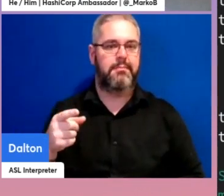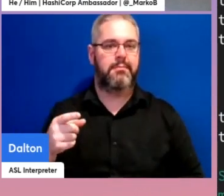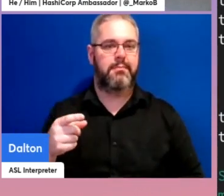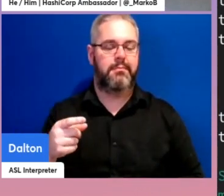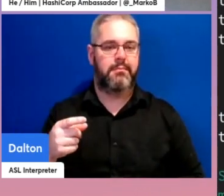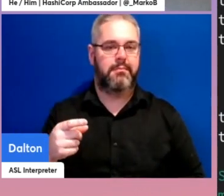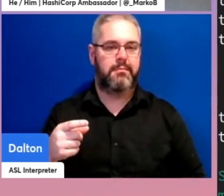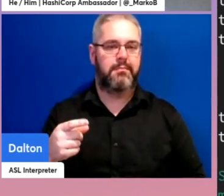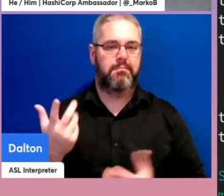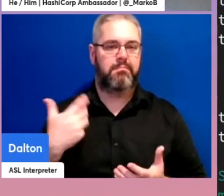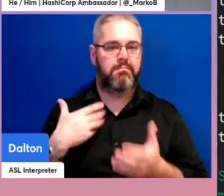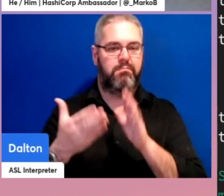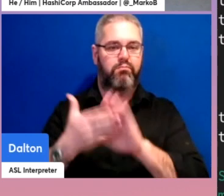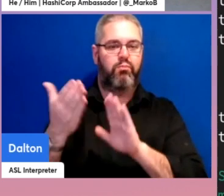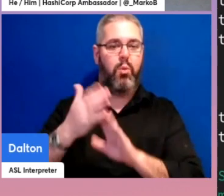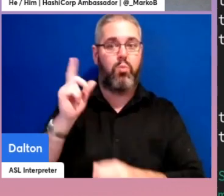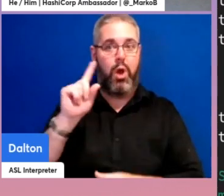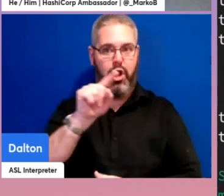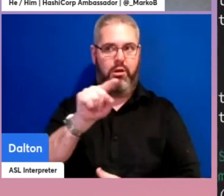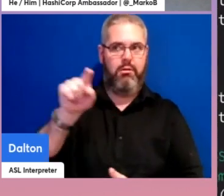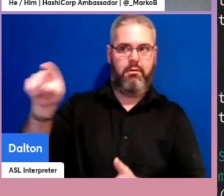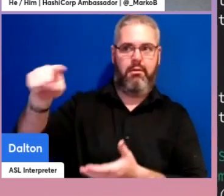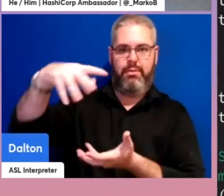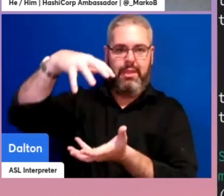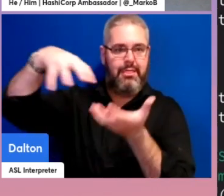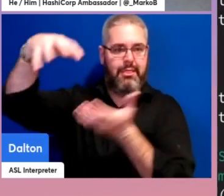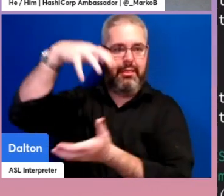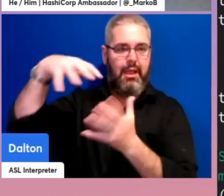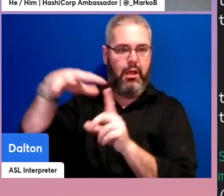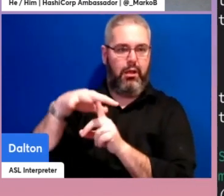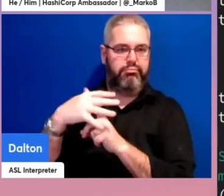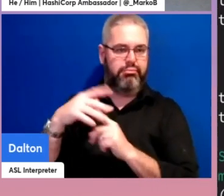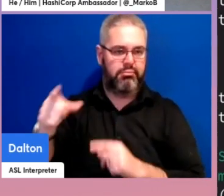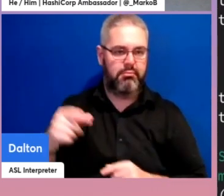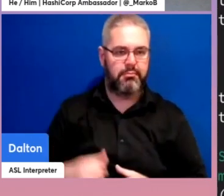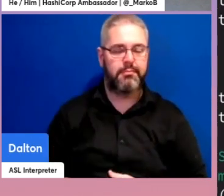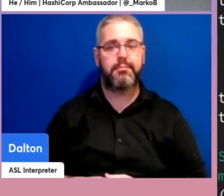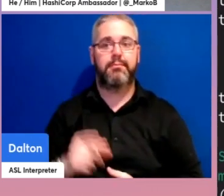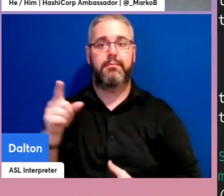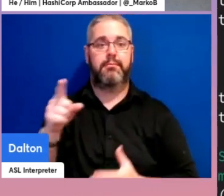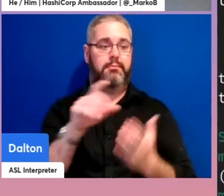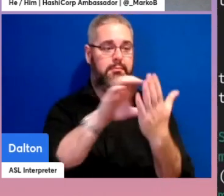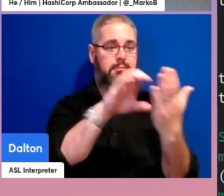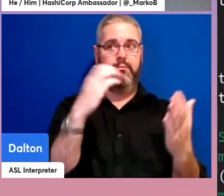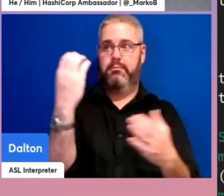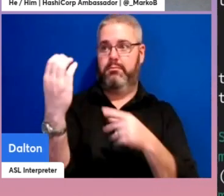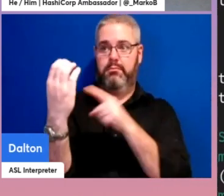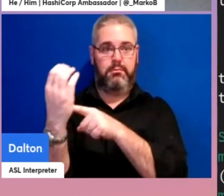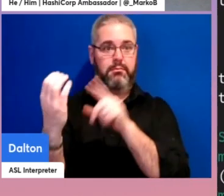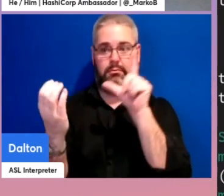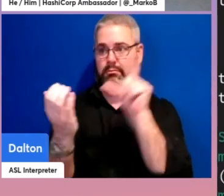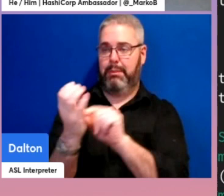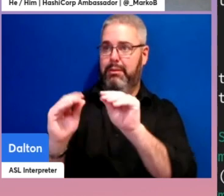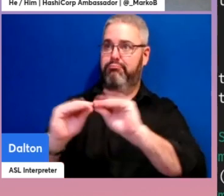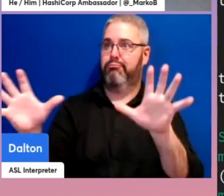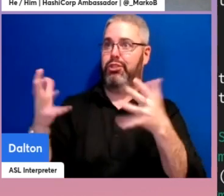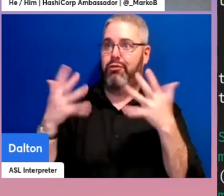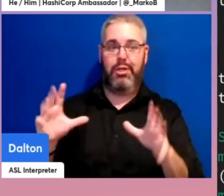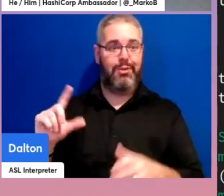going to run it in my cloud environment. So I actually have this module published in my in